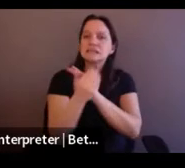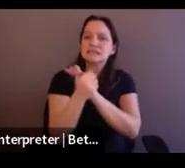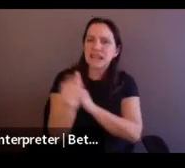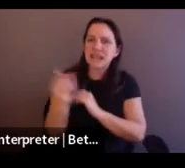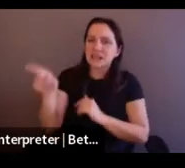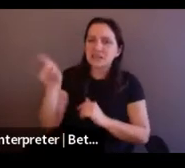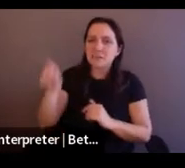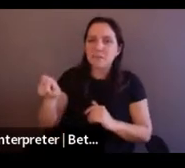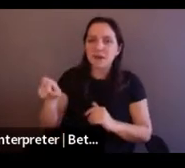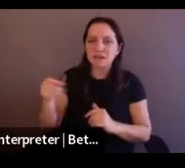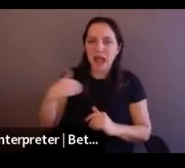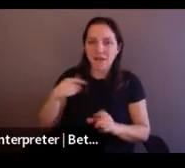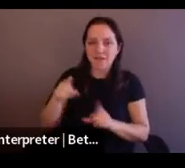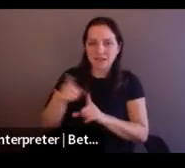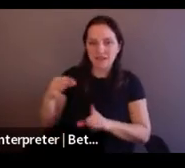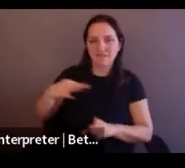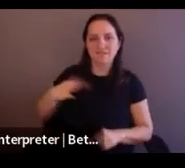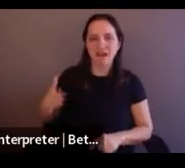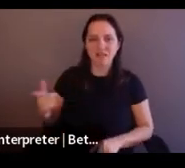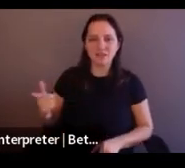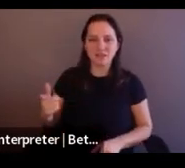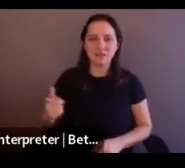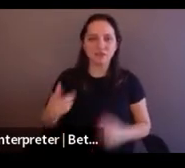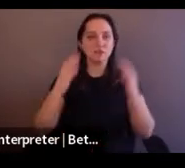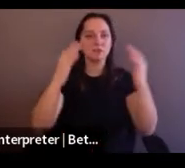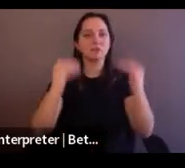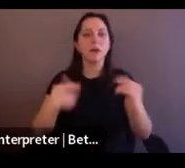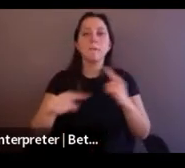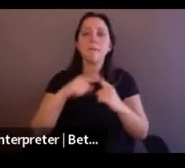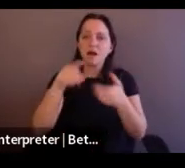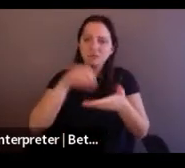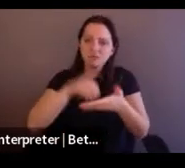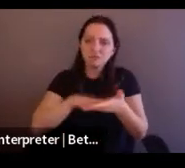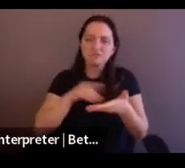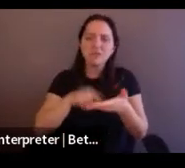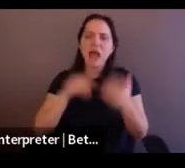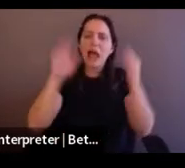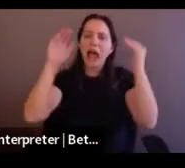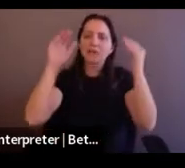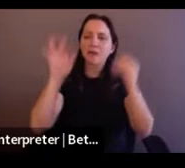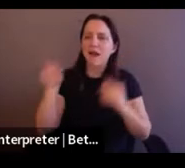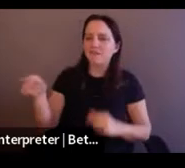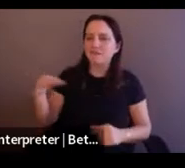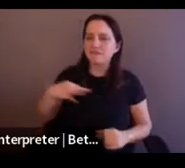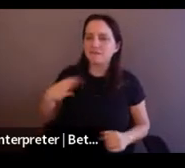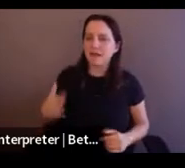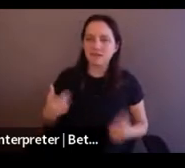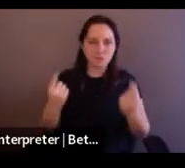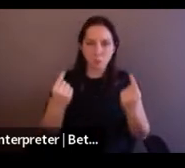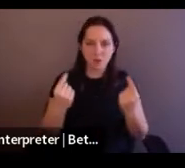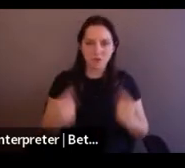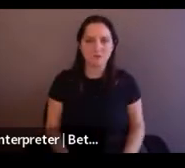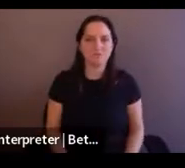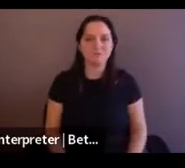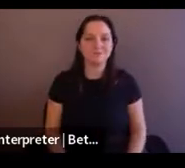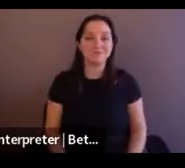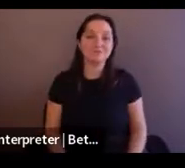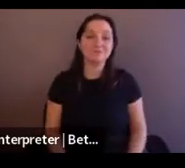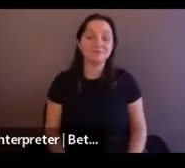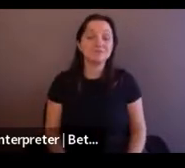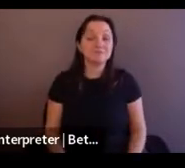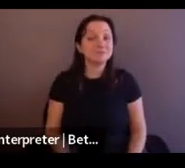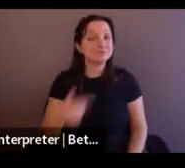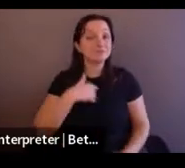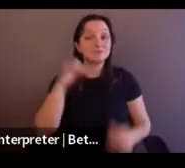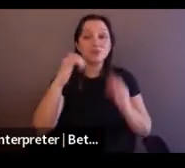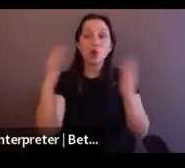are needed? And what are kind of the basic expectations of the role? You want to make the description compelling. Really important,